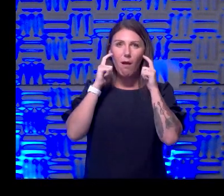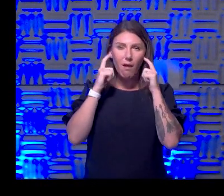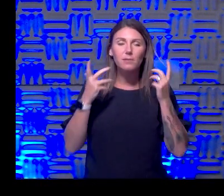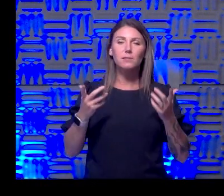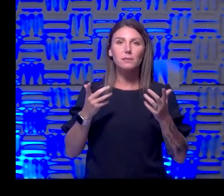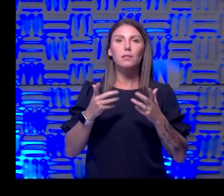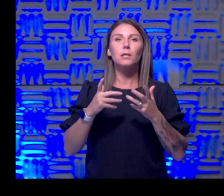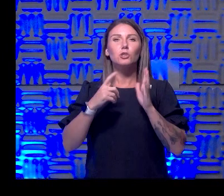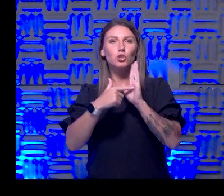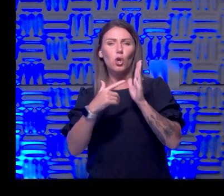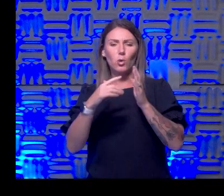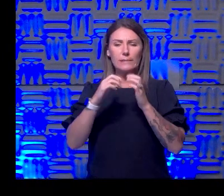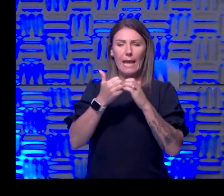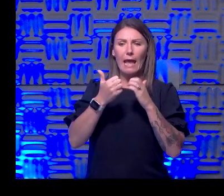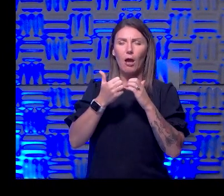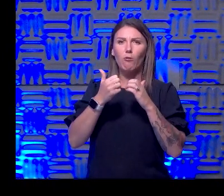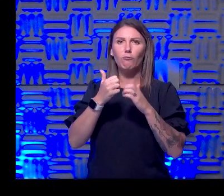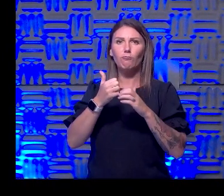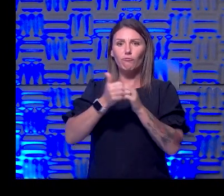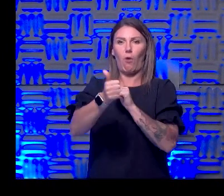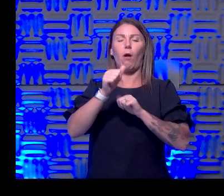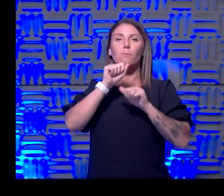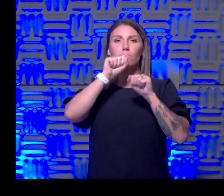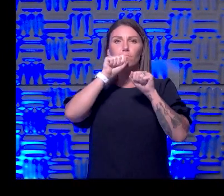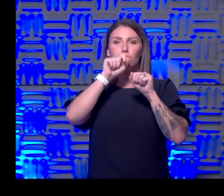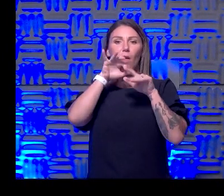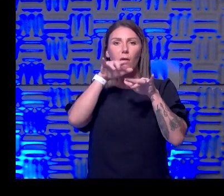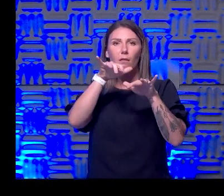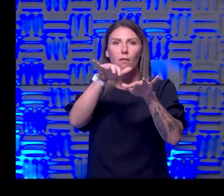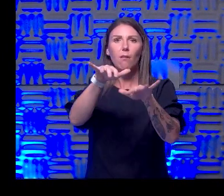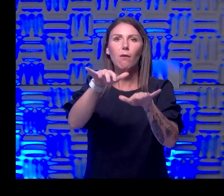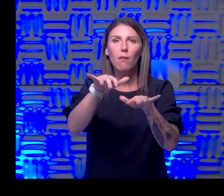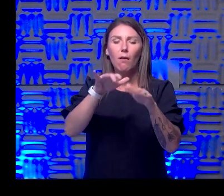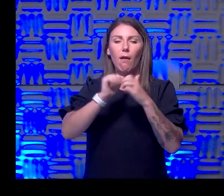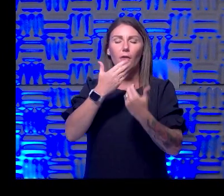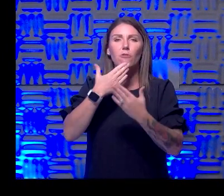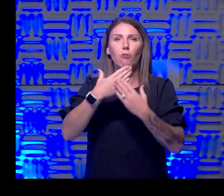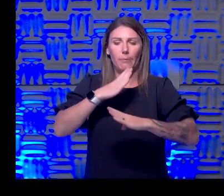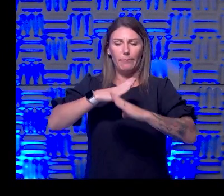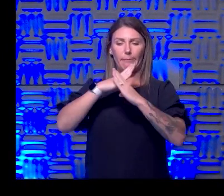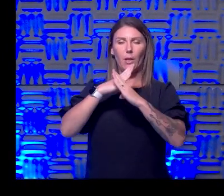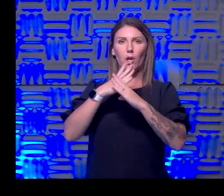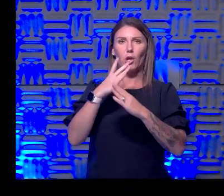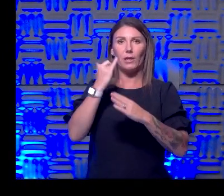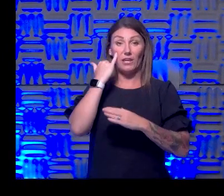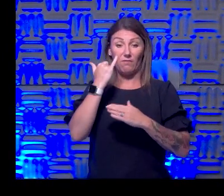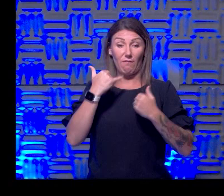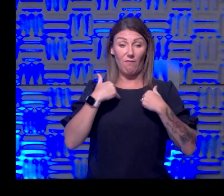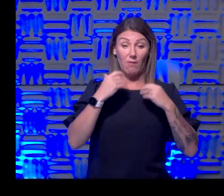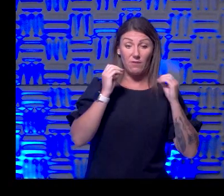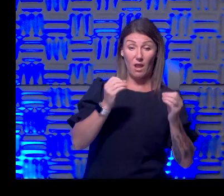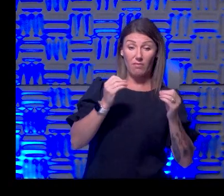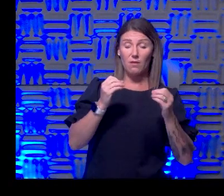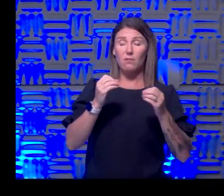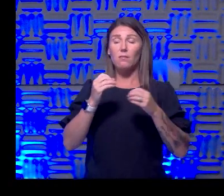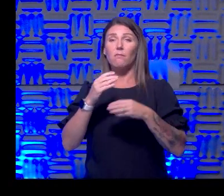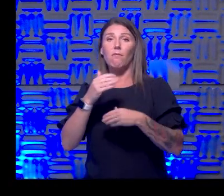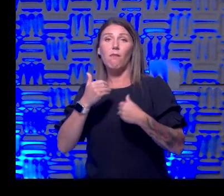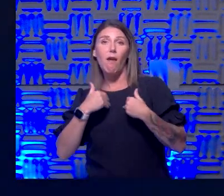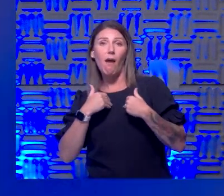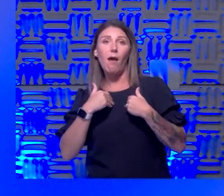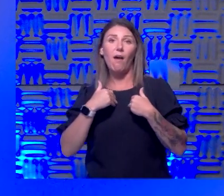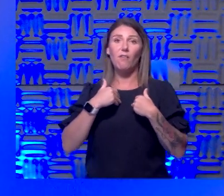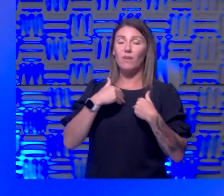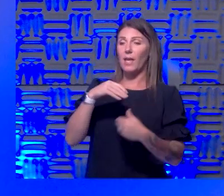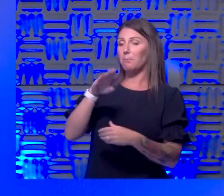is how far do droplets travel, how good is the barrier protection if you don't have anything, if you have a bandana, or if you have a stitched